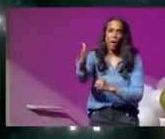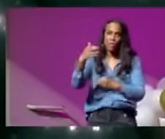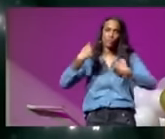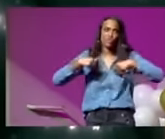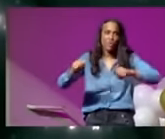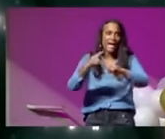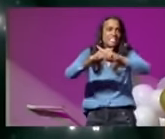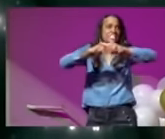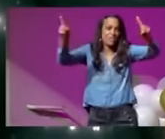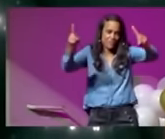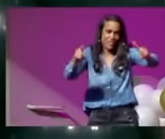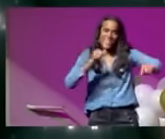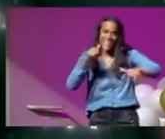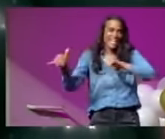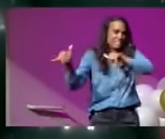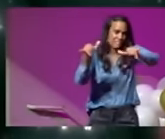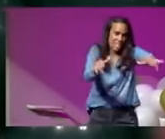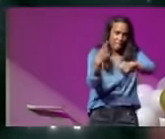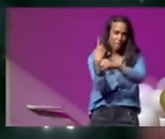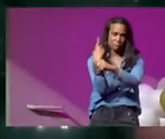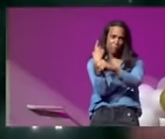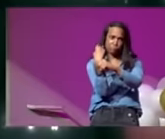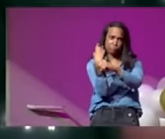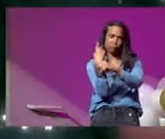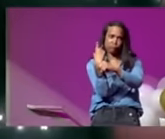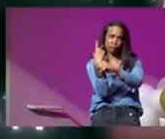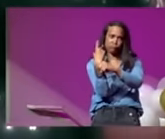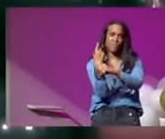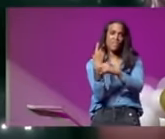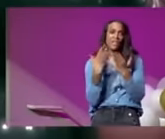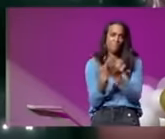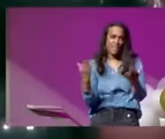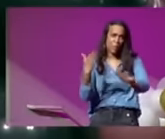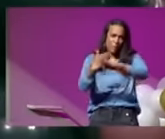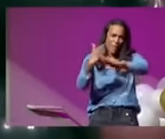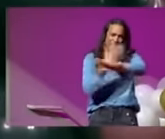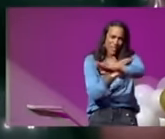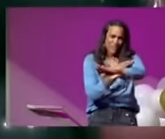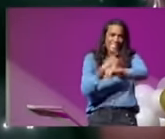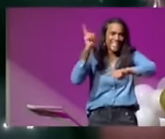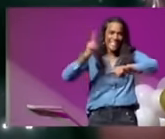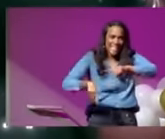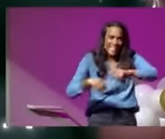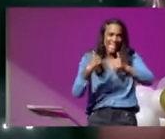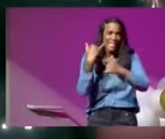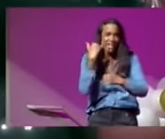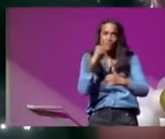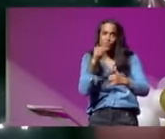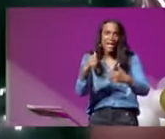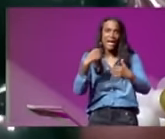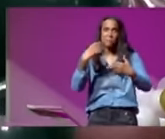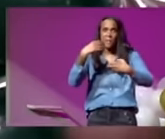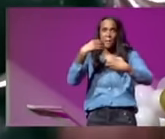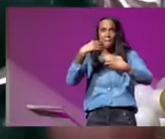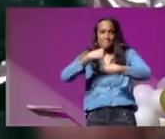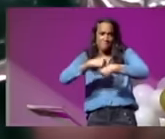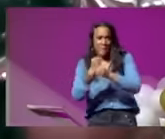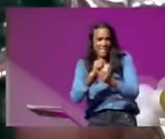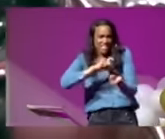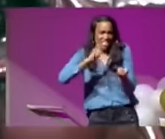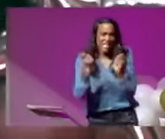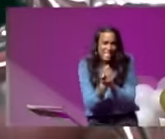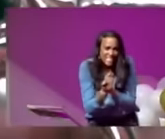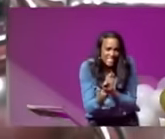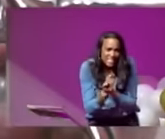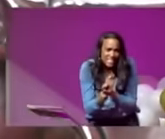another way, because things ain't gonna get better until you make some changes. I'm simply trying to say it's